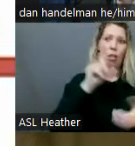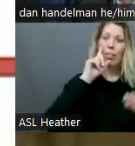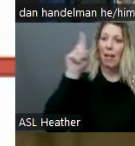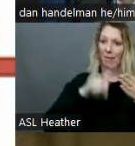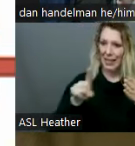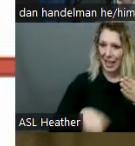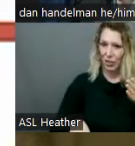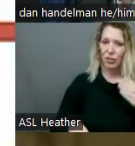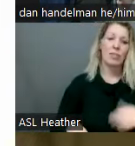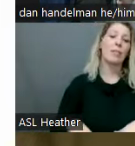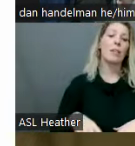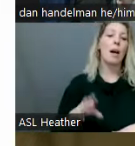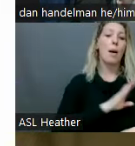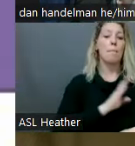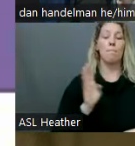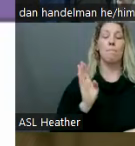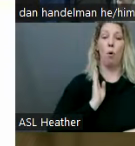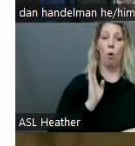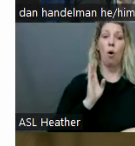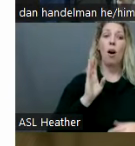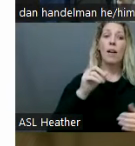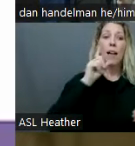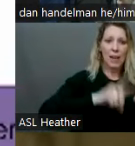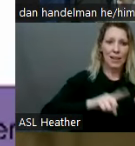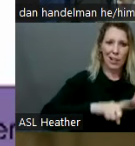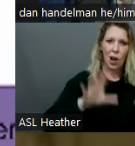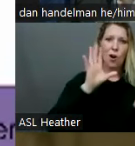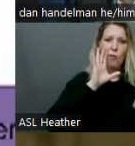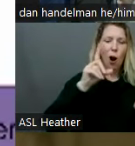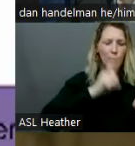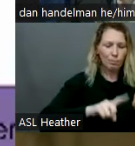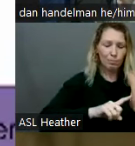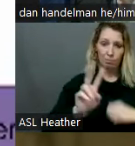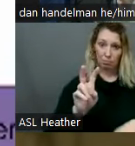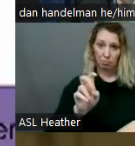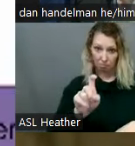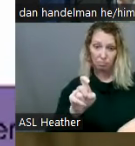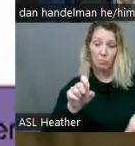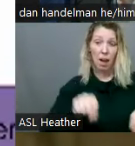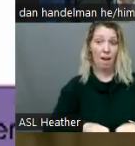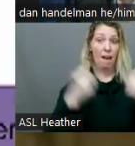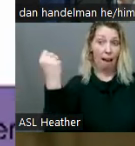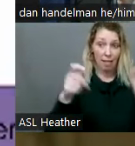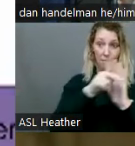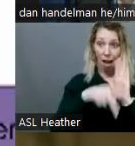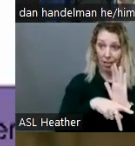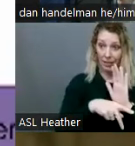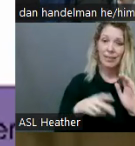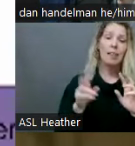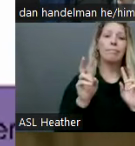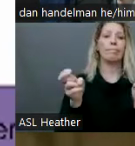board investigators will look into the allegations, whether the officer violated bureau policy, known as the